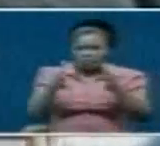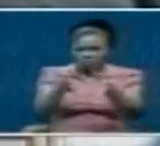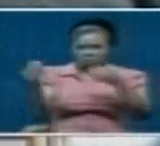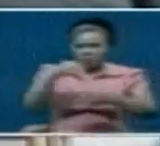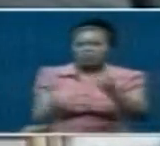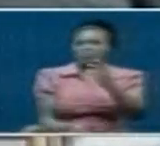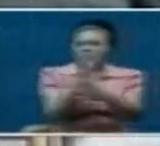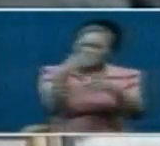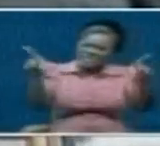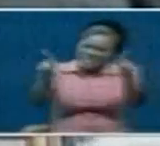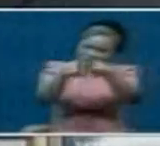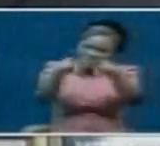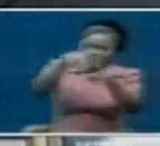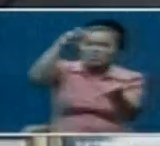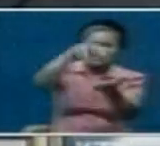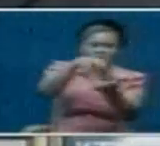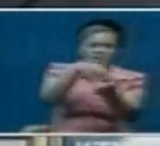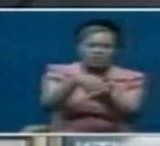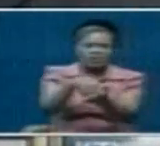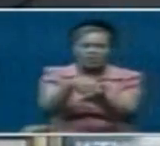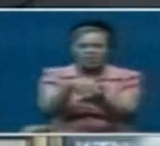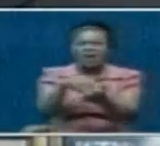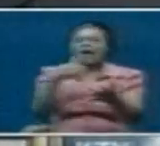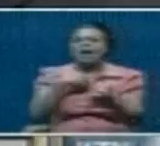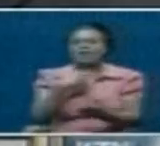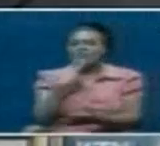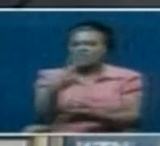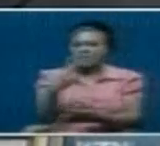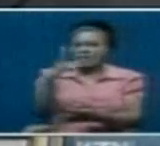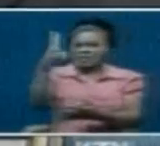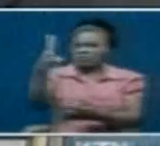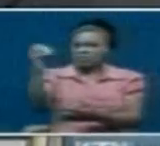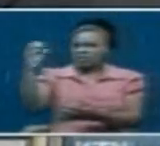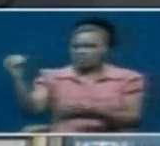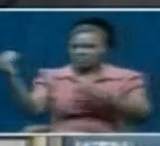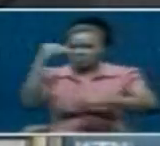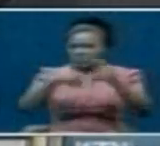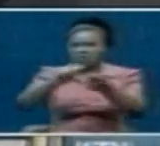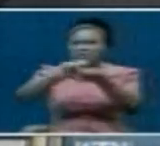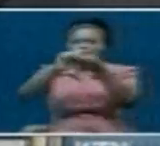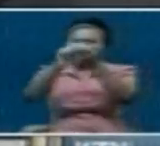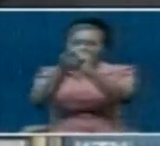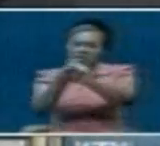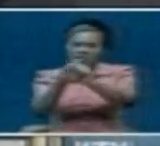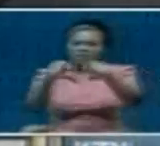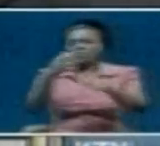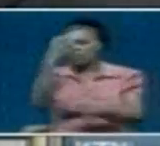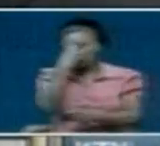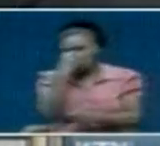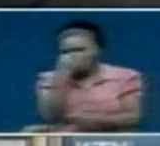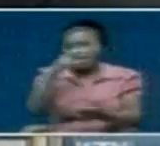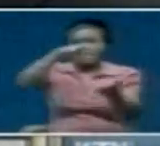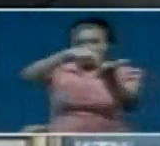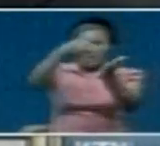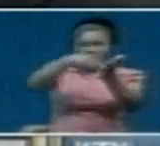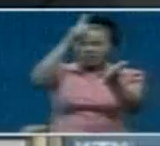to produce a similar strategy. If referendum in 2005 shaped Raila, in referendum in 2010 shaped Ruto. And